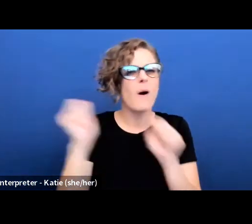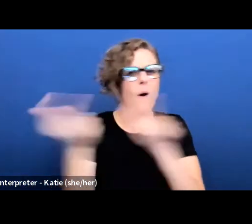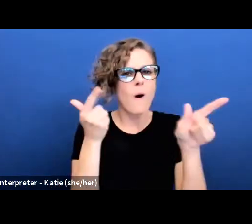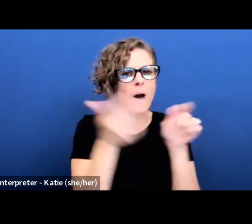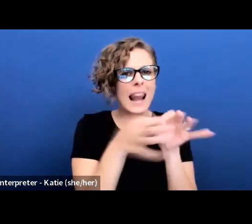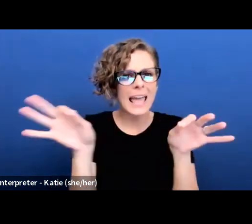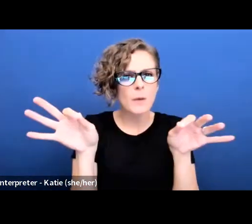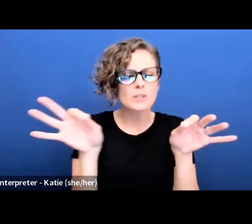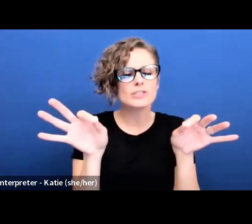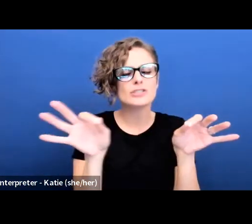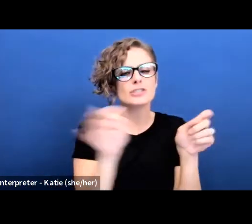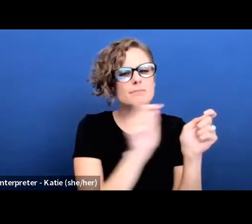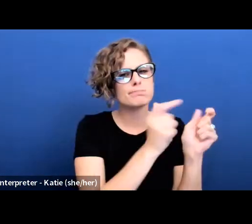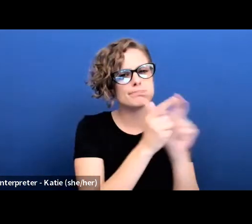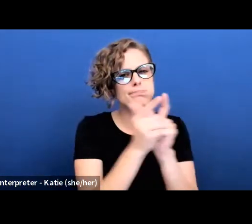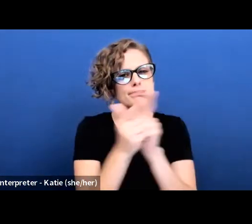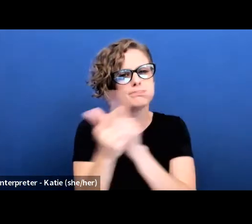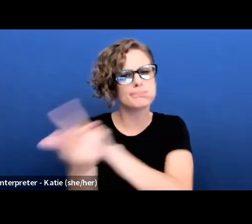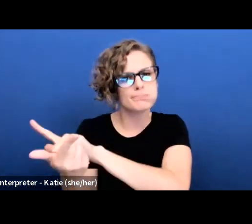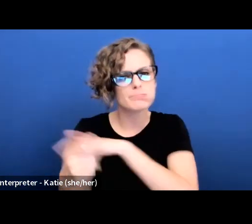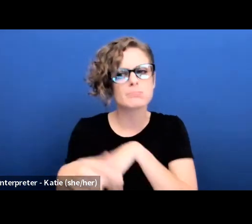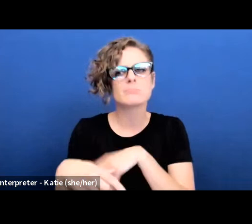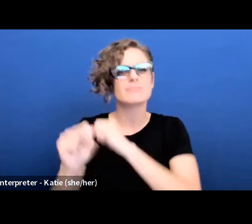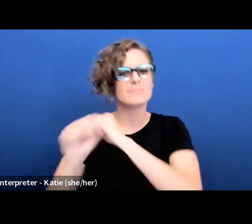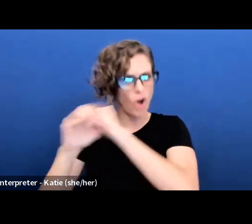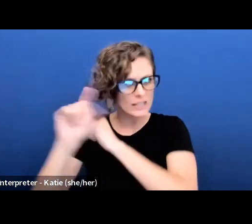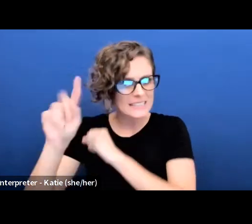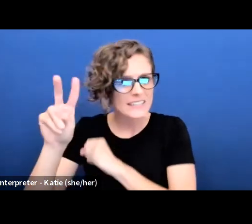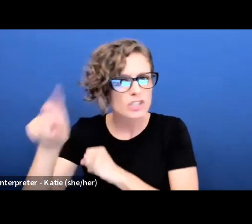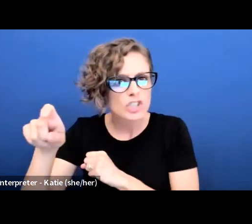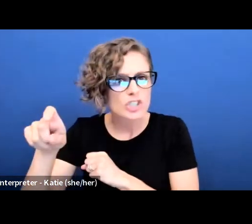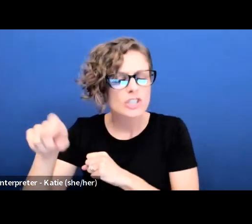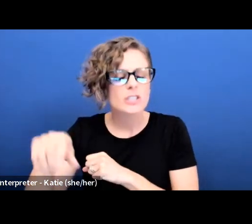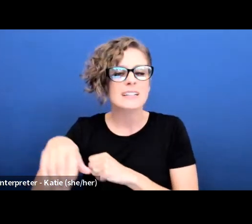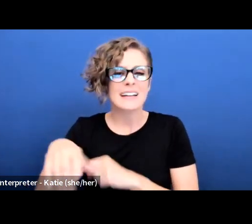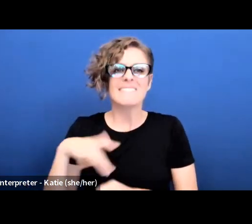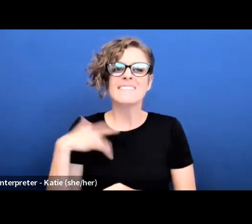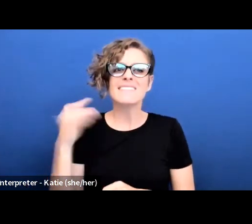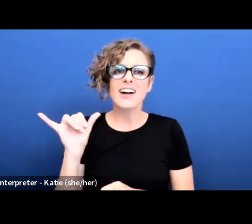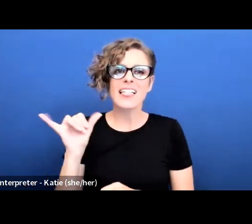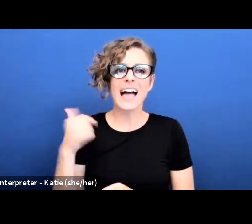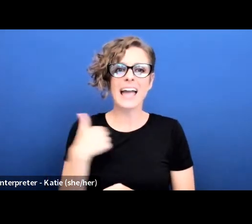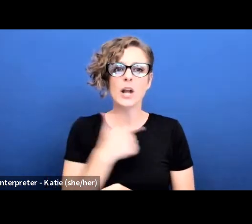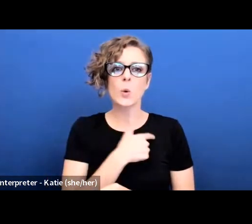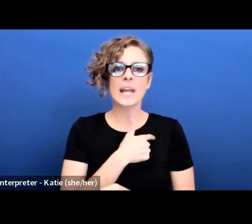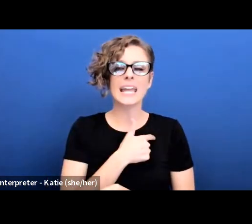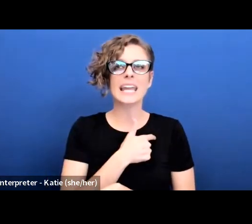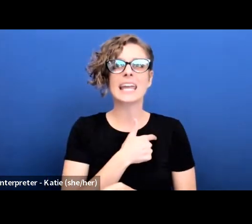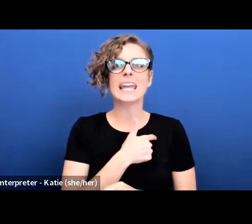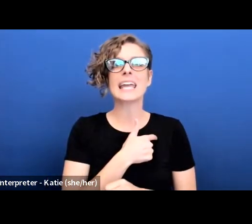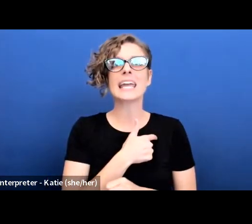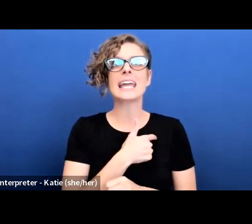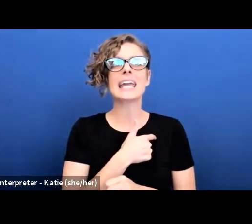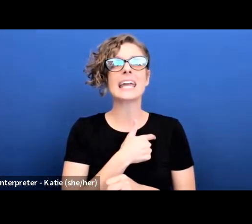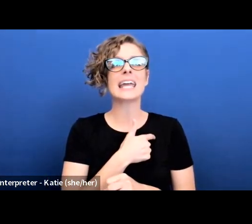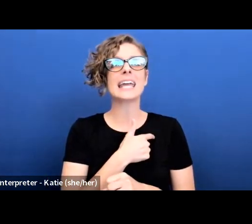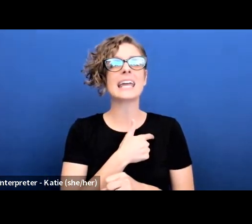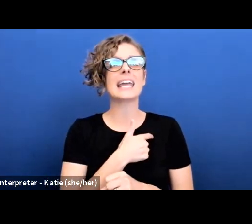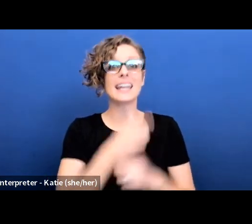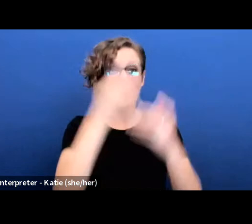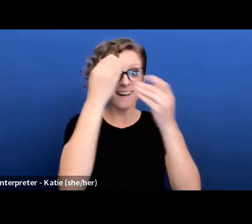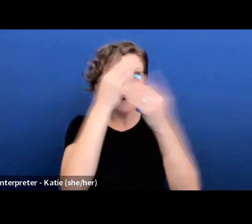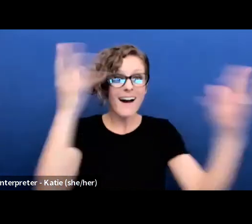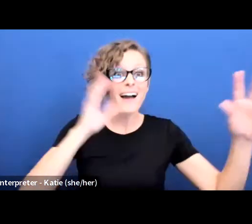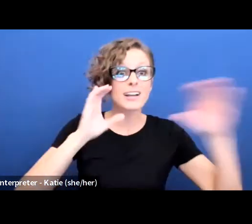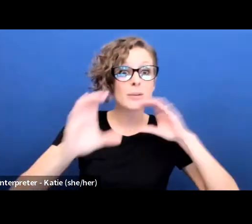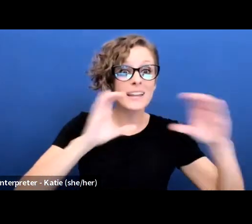to be everywhere, because it does feel a little bit like we are losing the ability to communicate with the public about